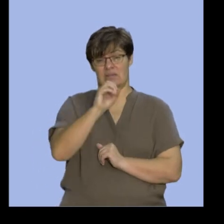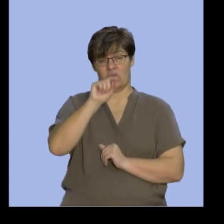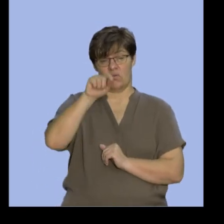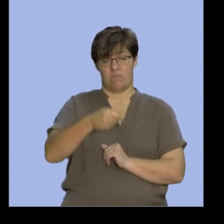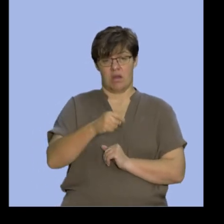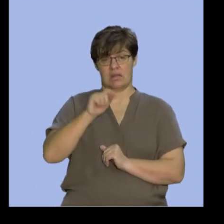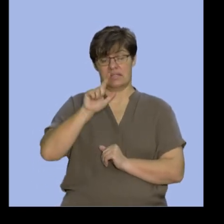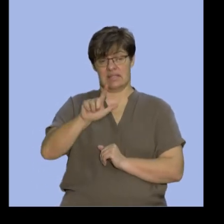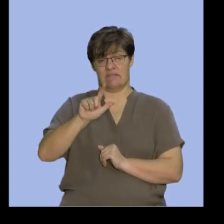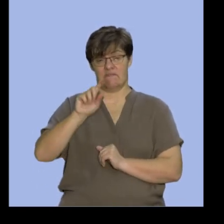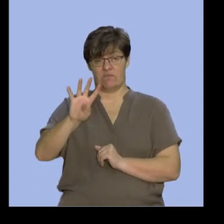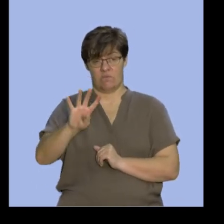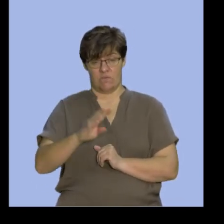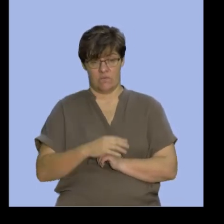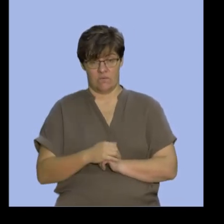0.74.